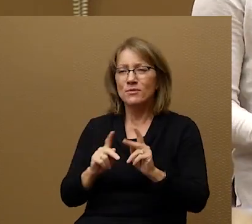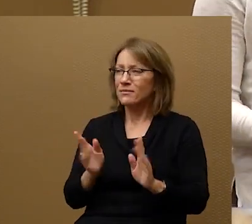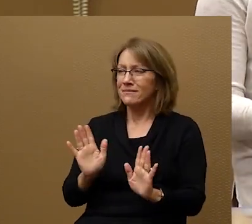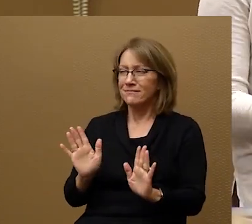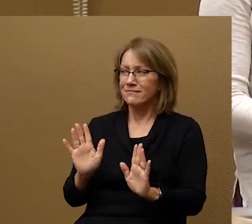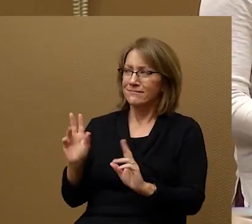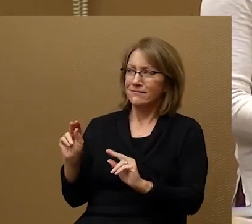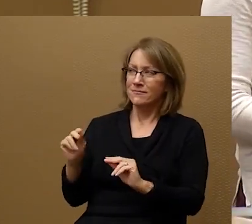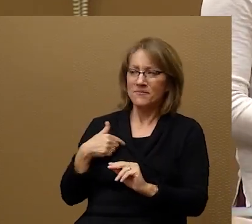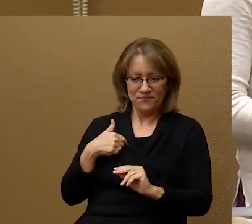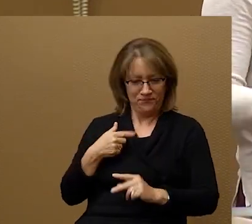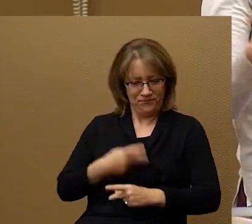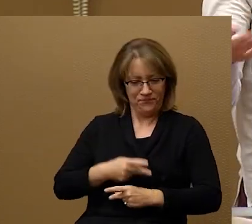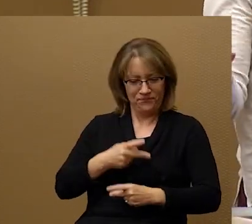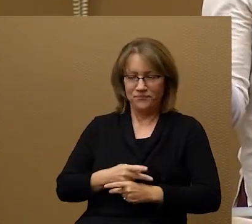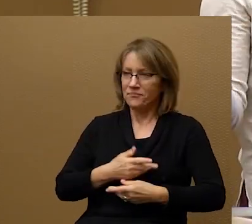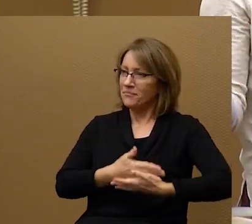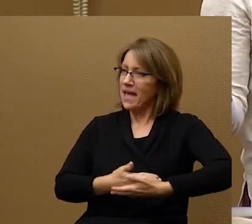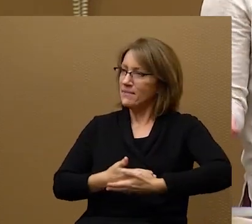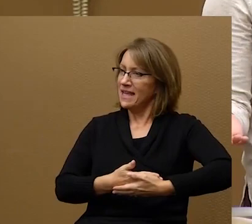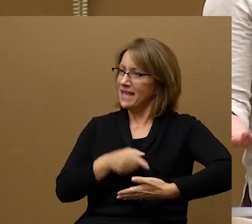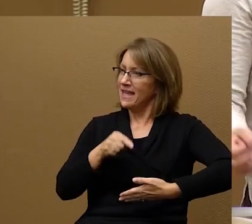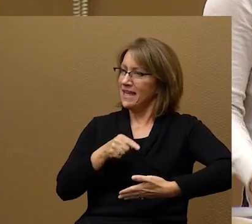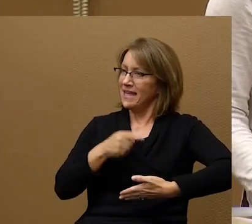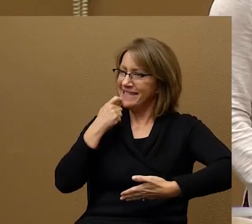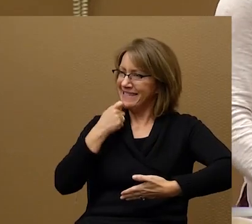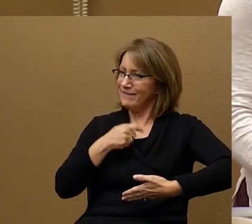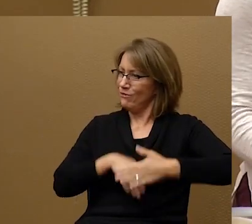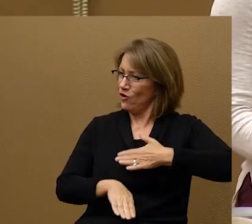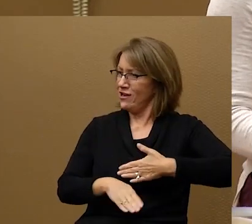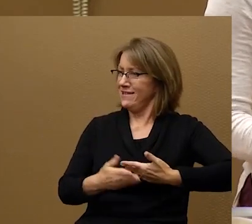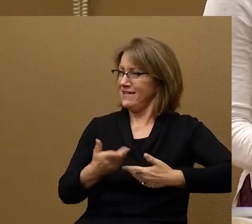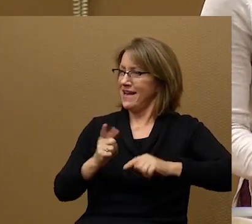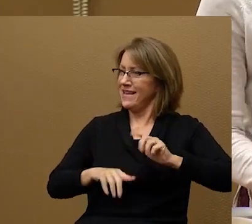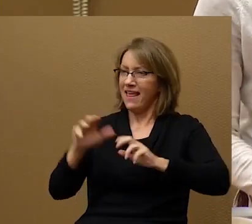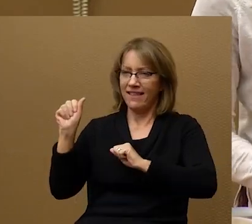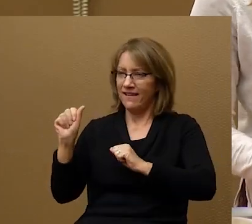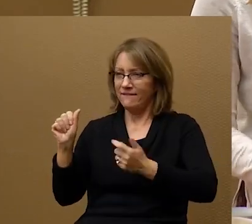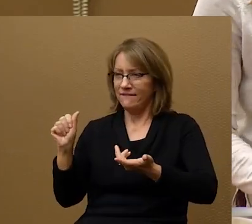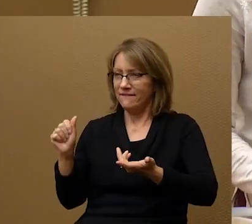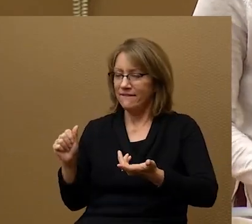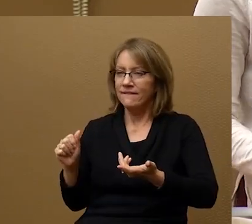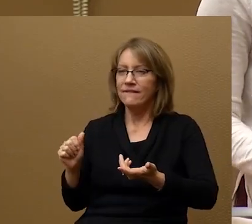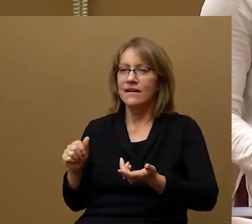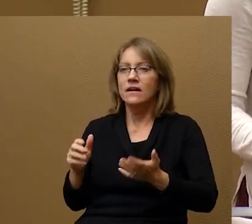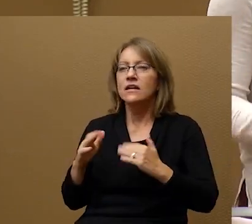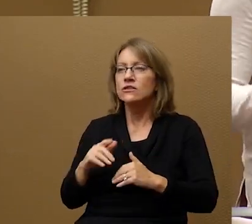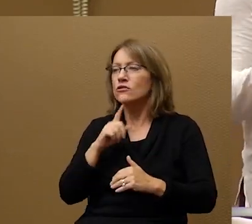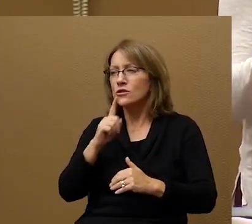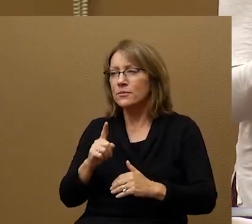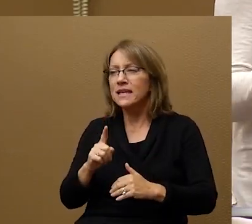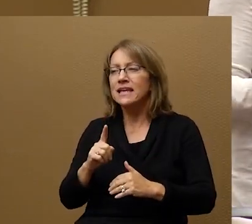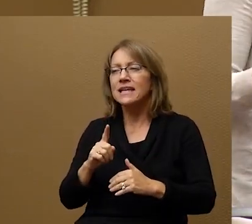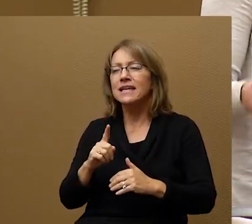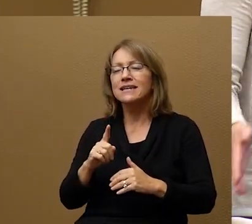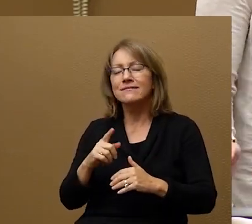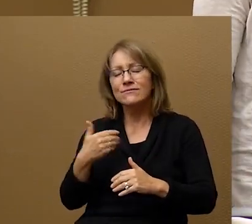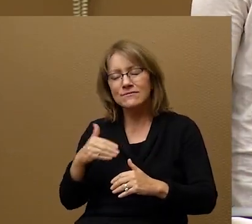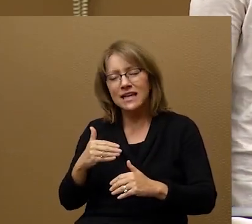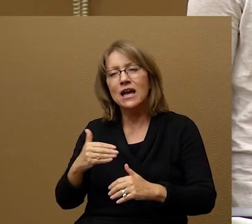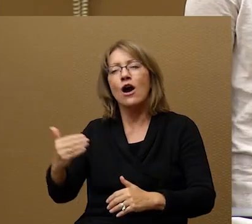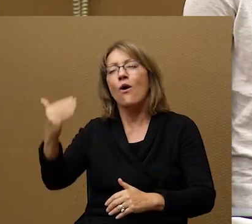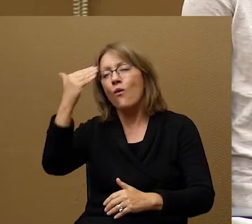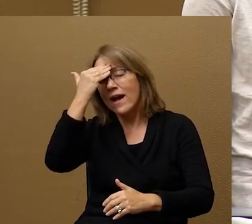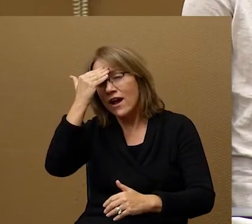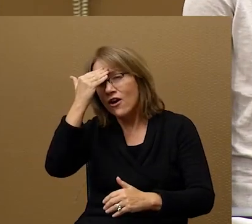like, no, I need to care for this child, I cannot leave. So just being super aware and just knowing what